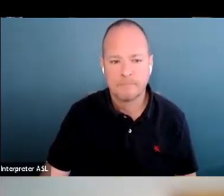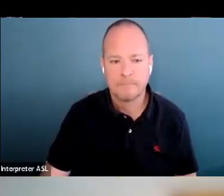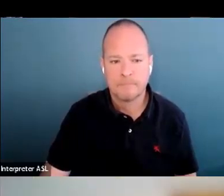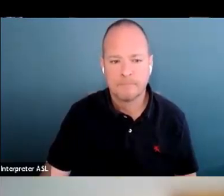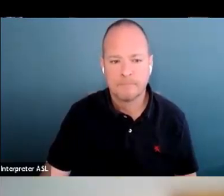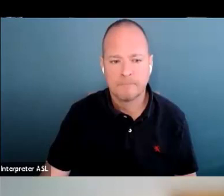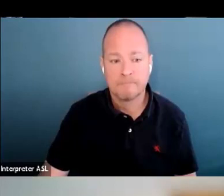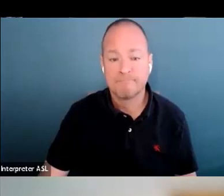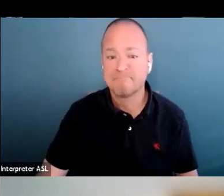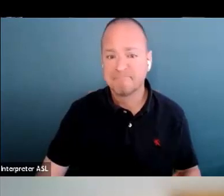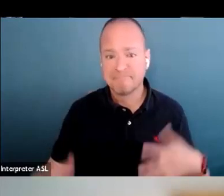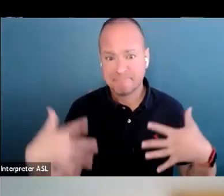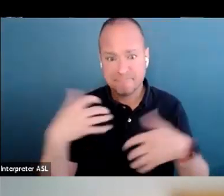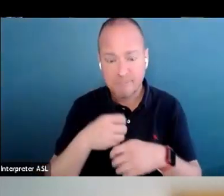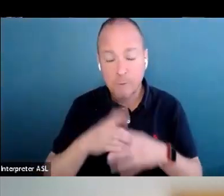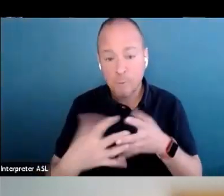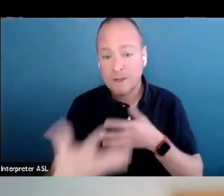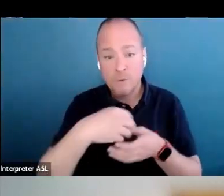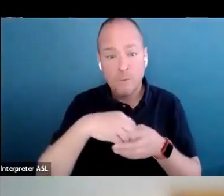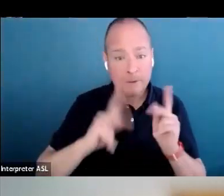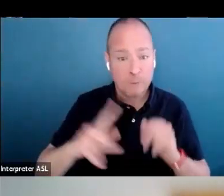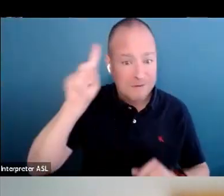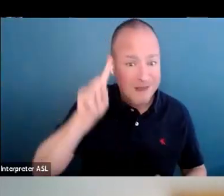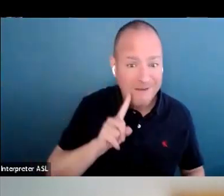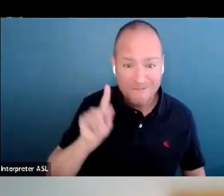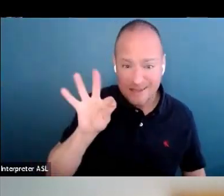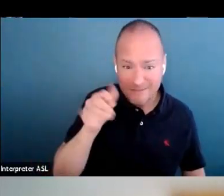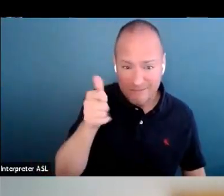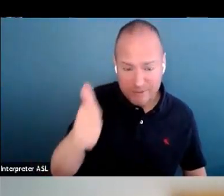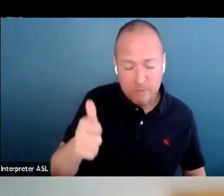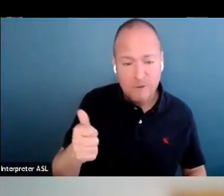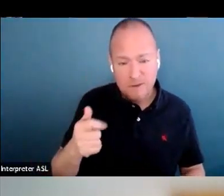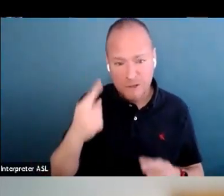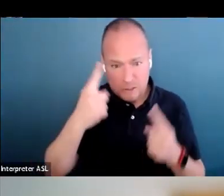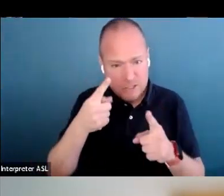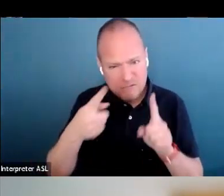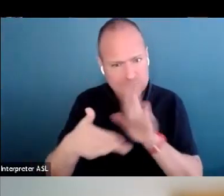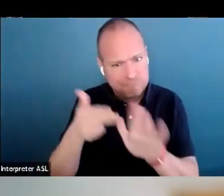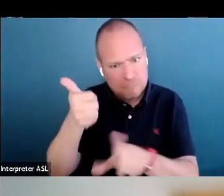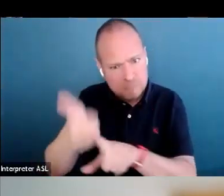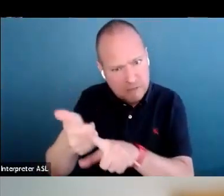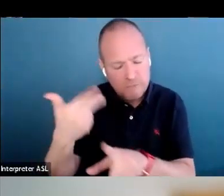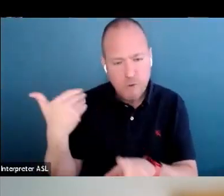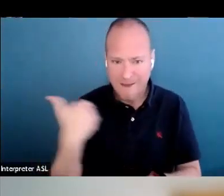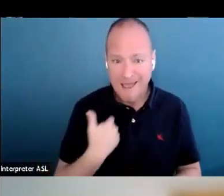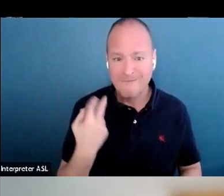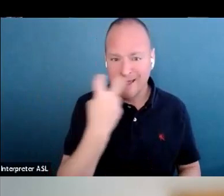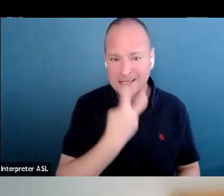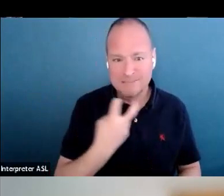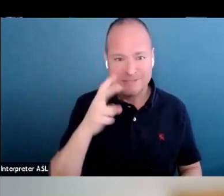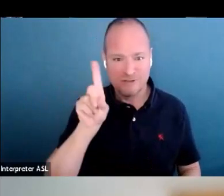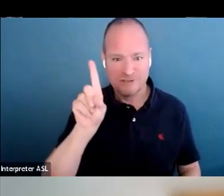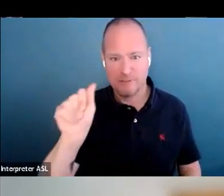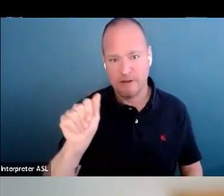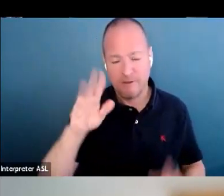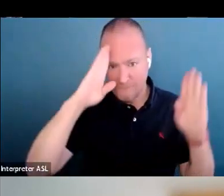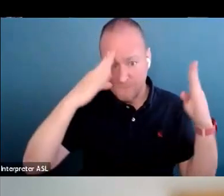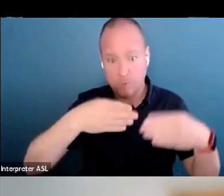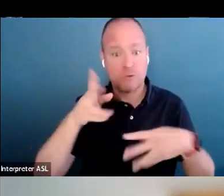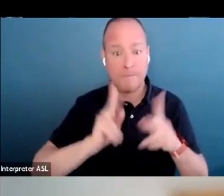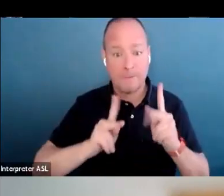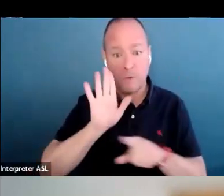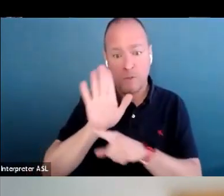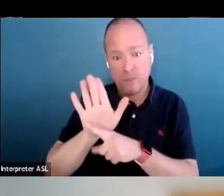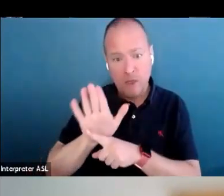In short, we include people who are deaf if they consider themselves to have a speech disability. Our focus is on people whose